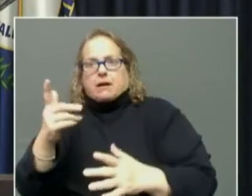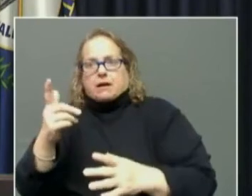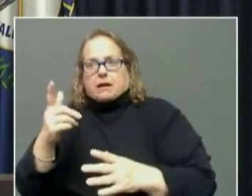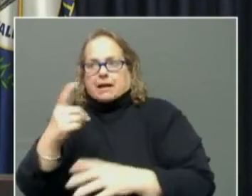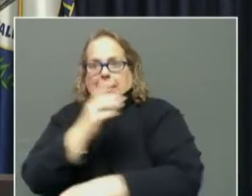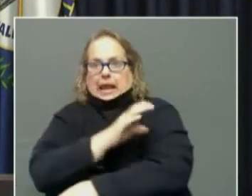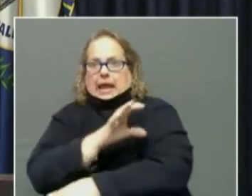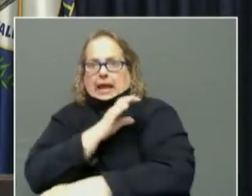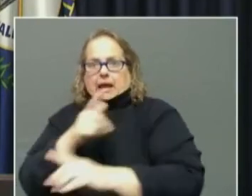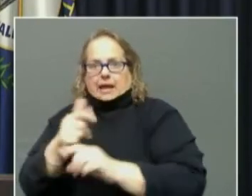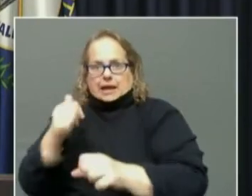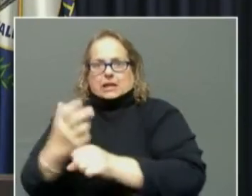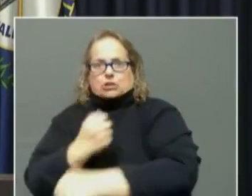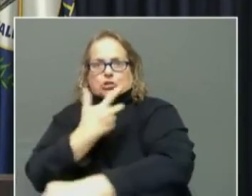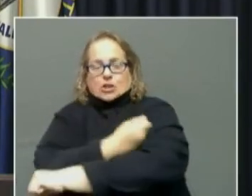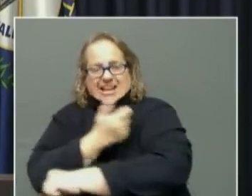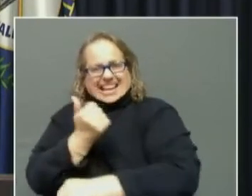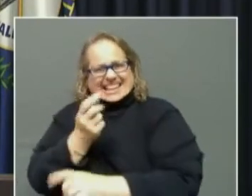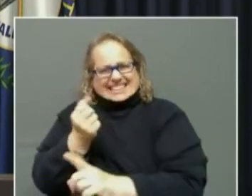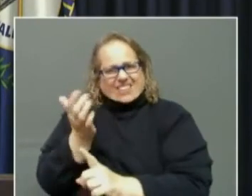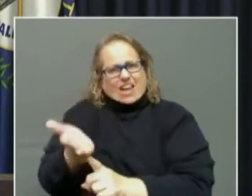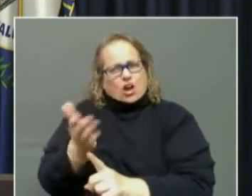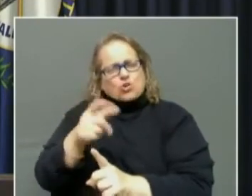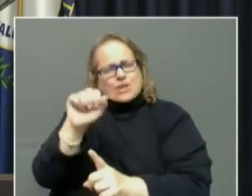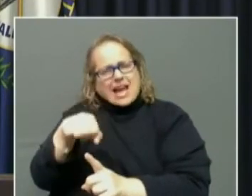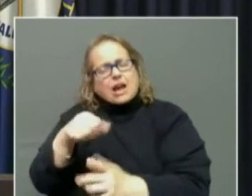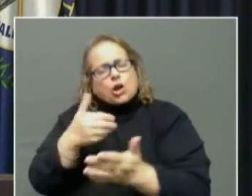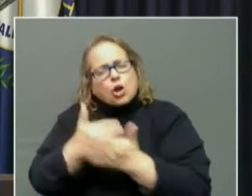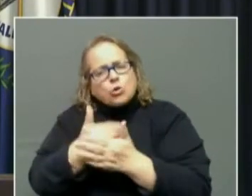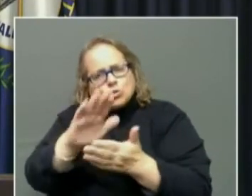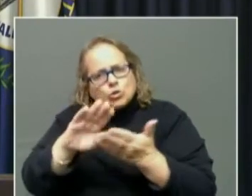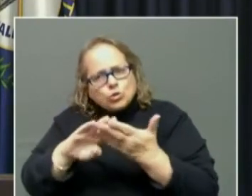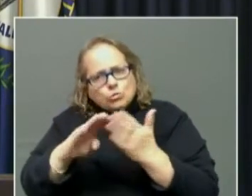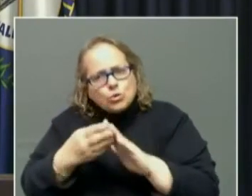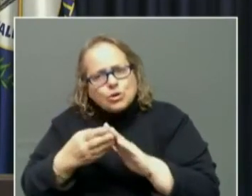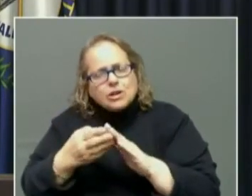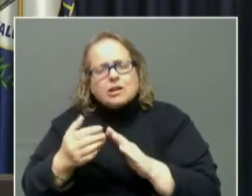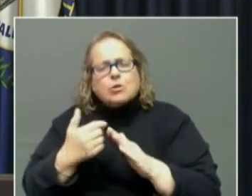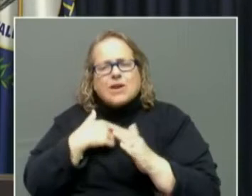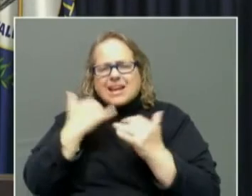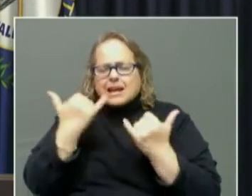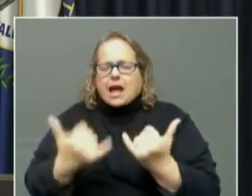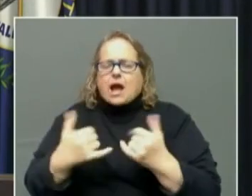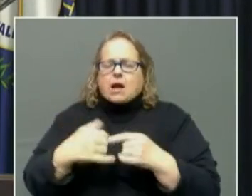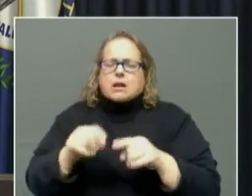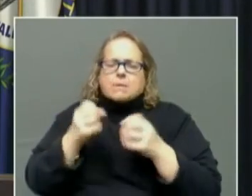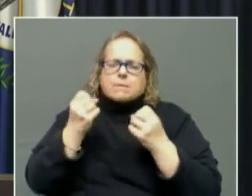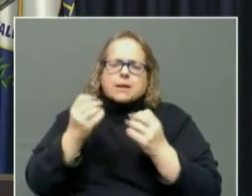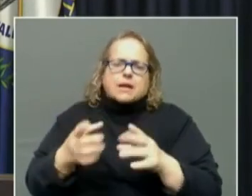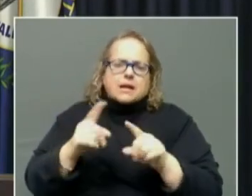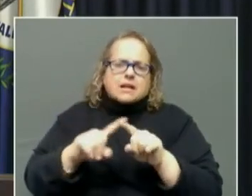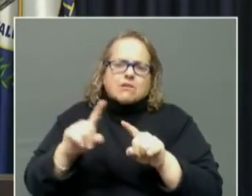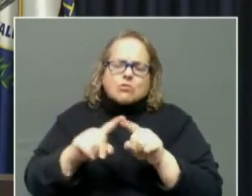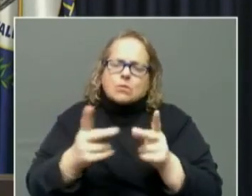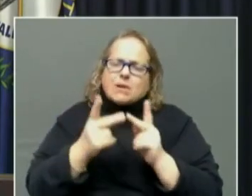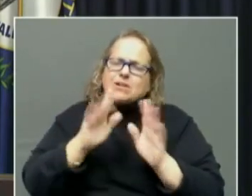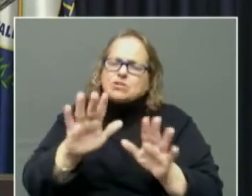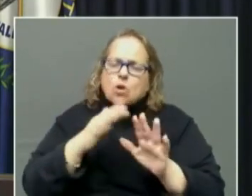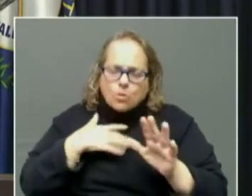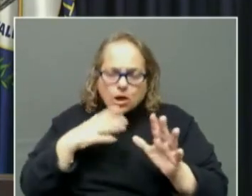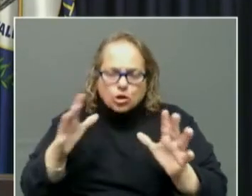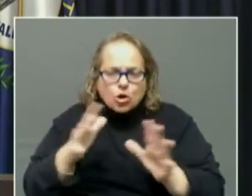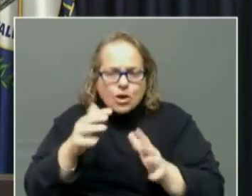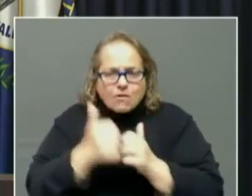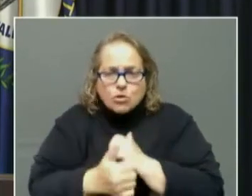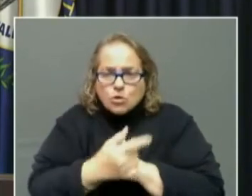it's there and it's pretty close to your community. We're now in so many different places. So we'd highly encourage everybody, get on